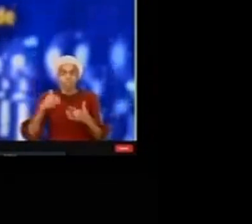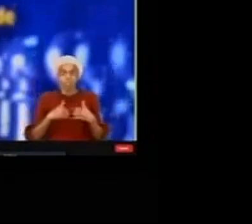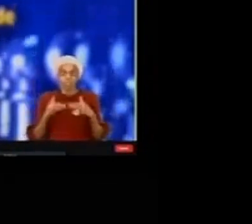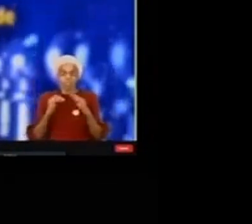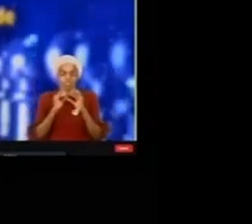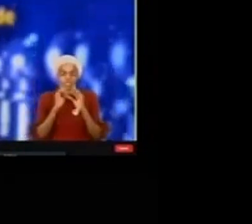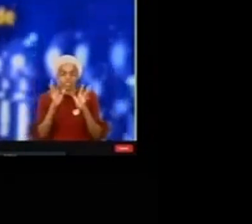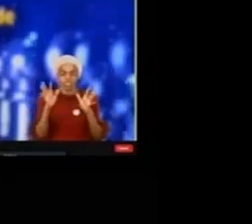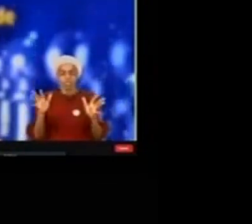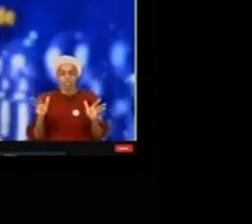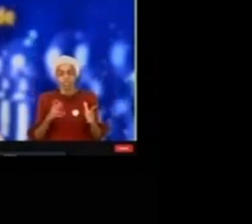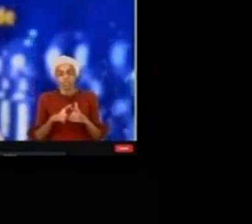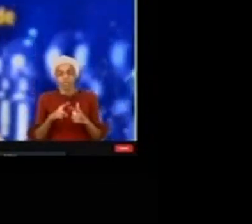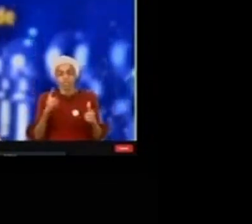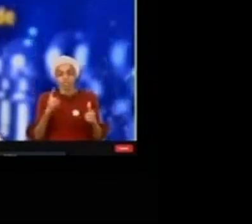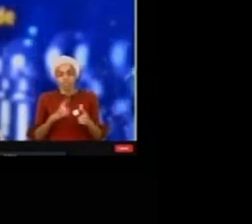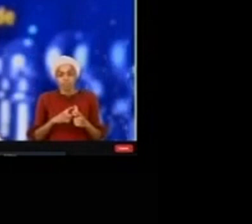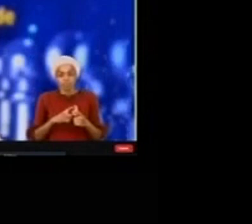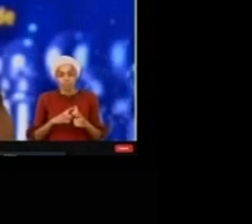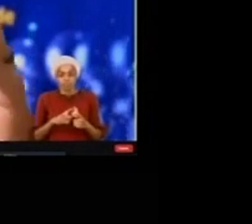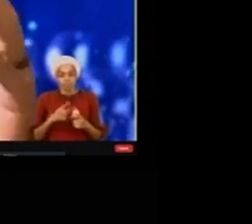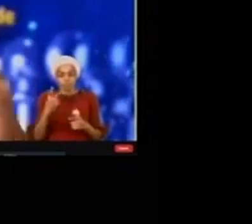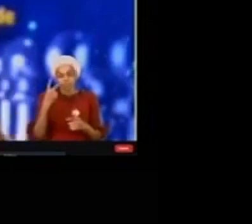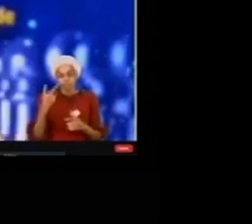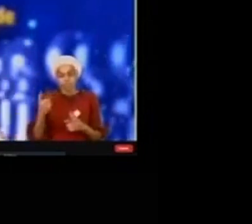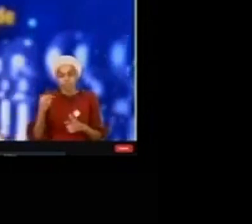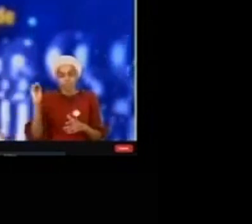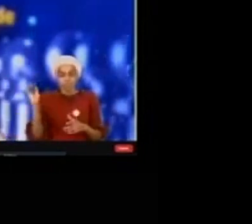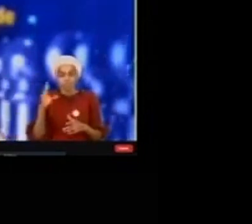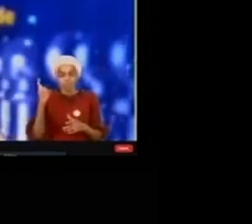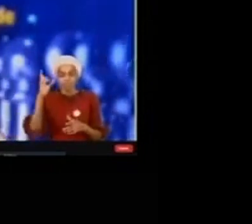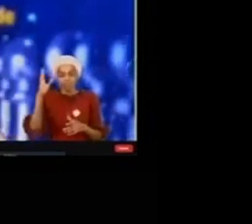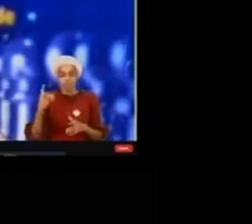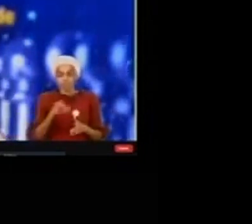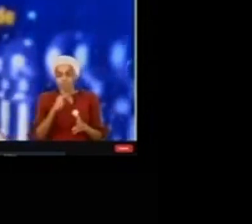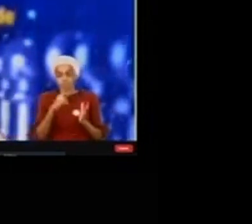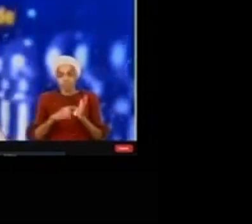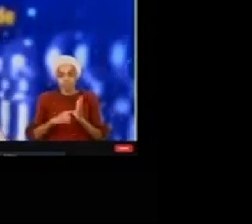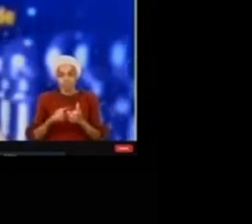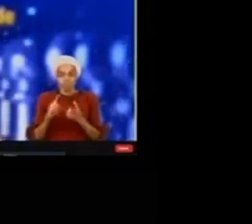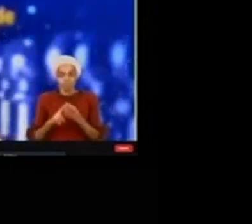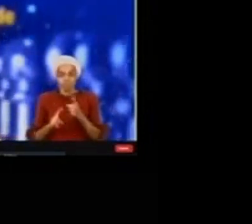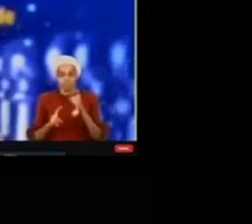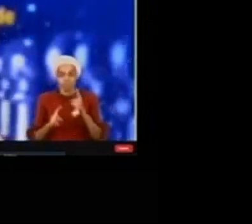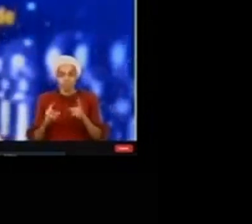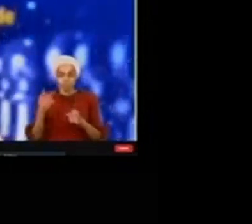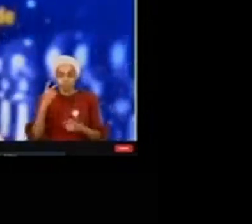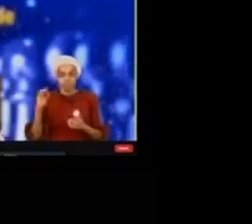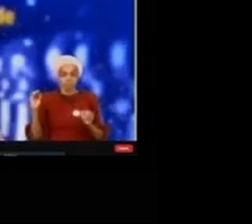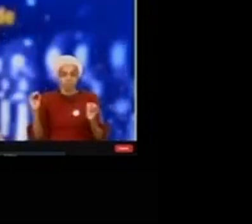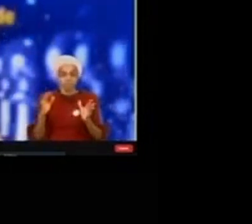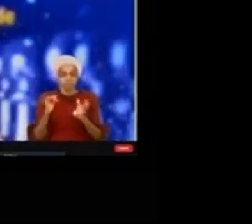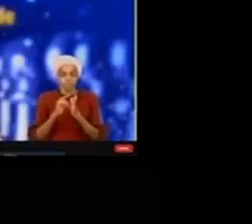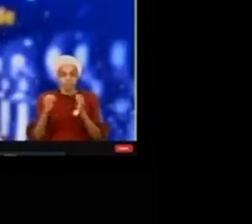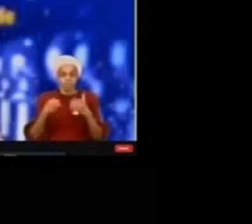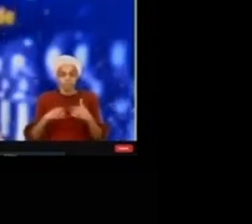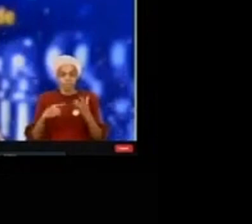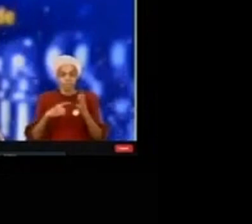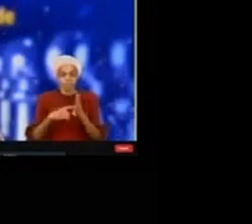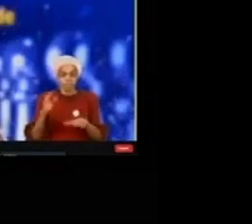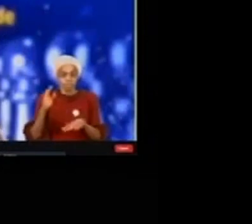Today, see the light that God has revealed to you. See the light that he has shown all around